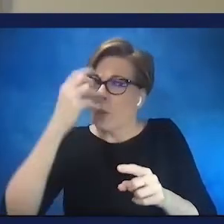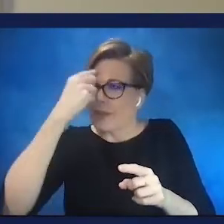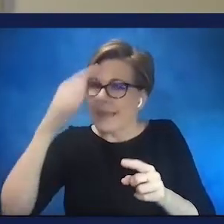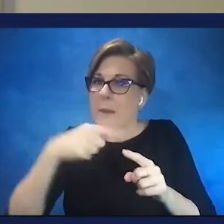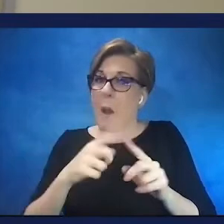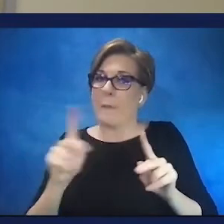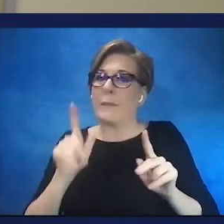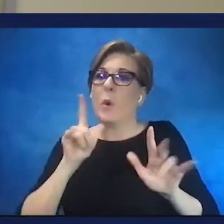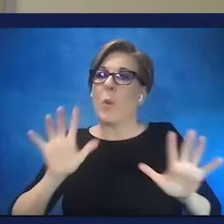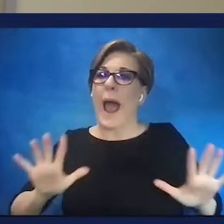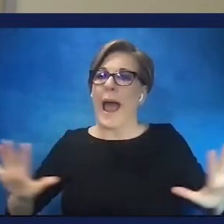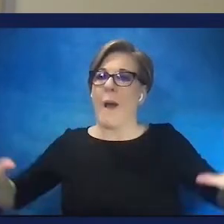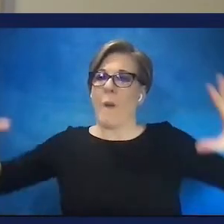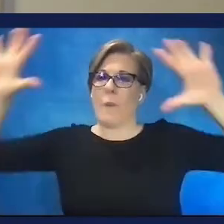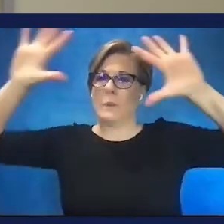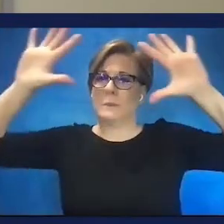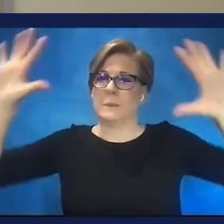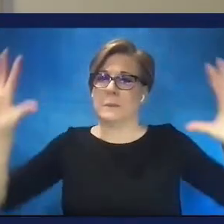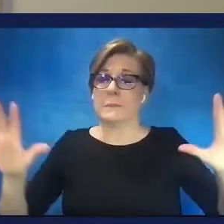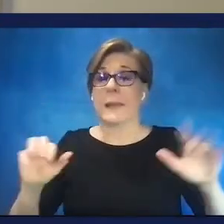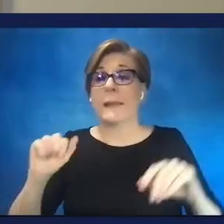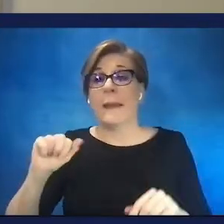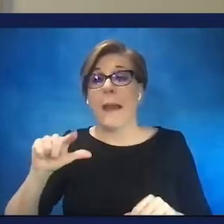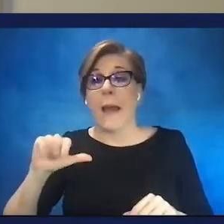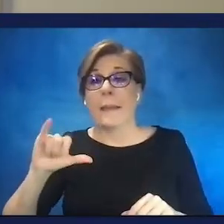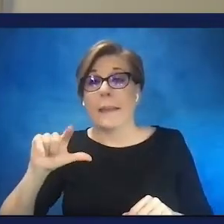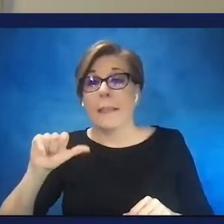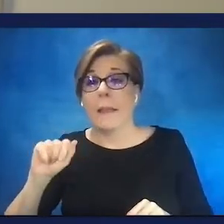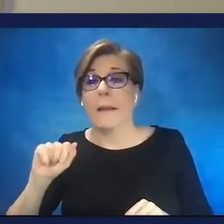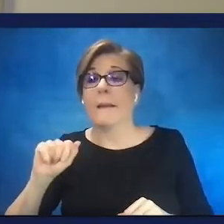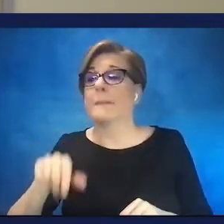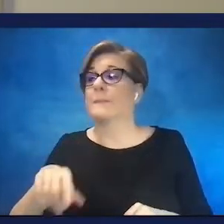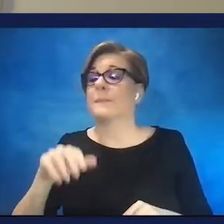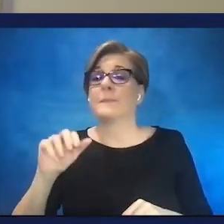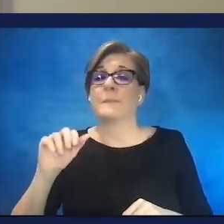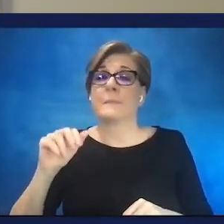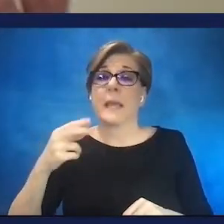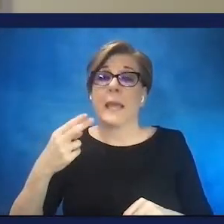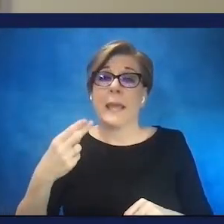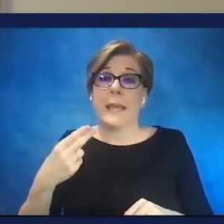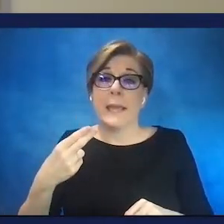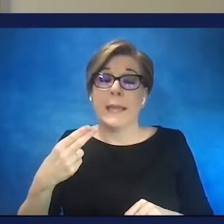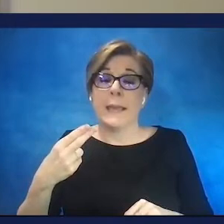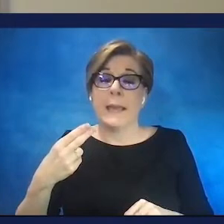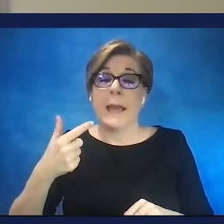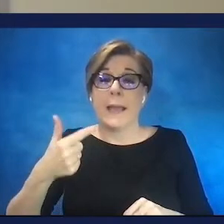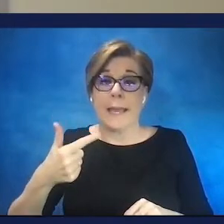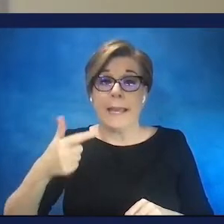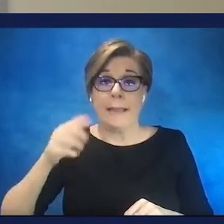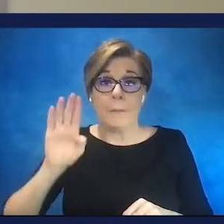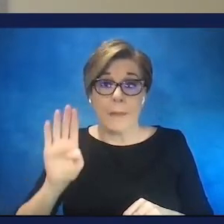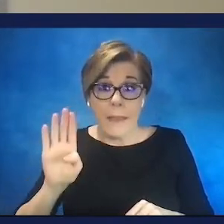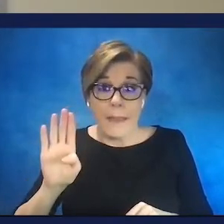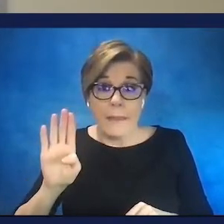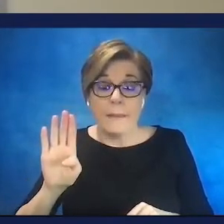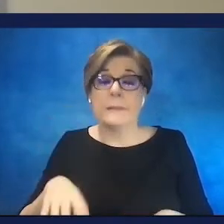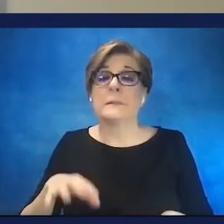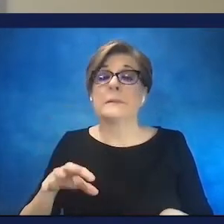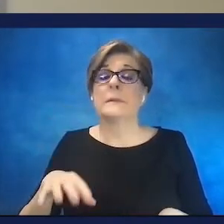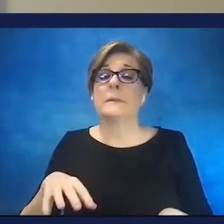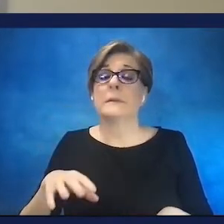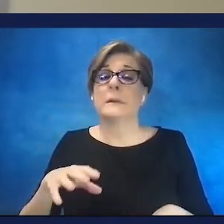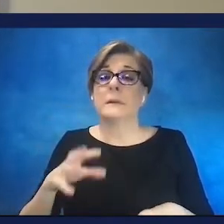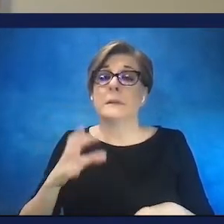less populated areas of Maricopa County. So that might be Aguila, that could be Gila Bend, that even could be some of our Native American communities, such